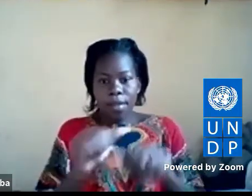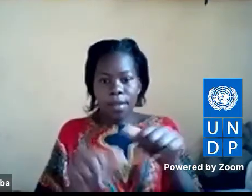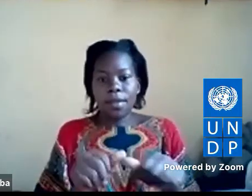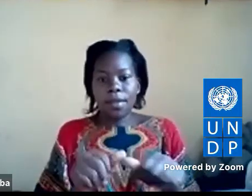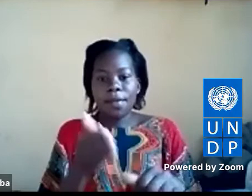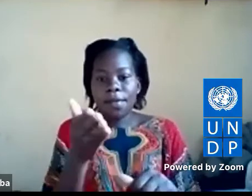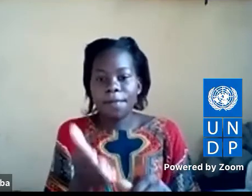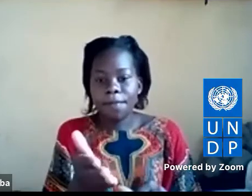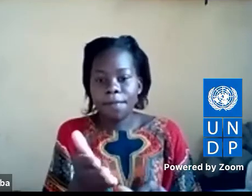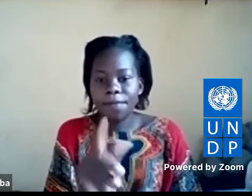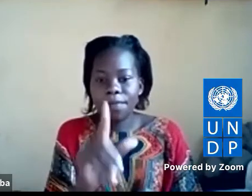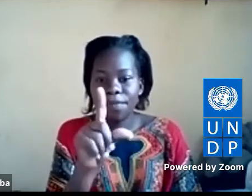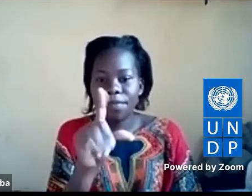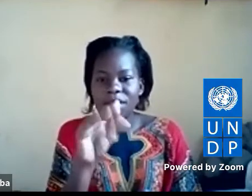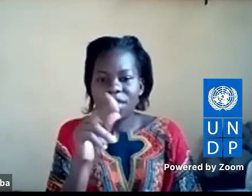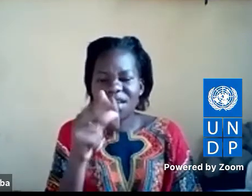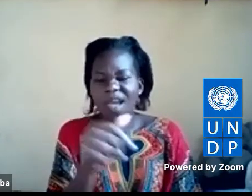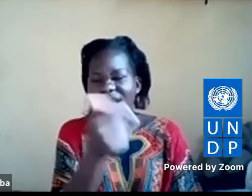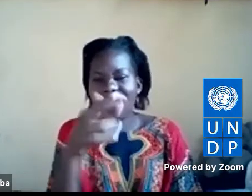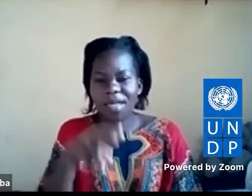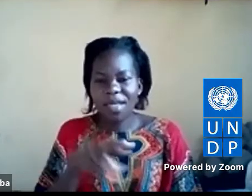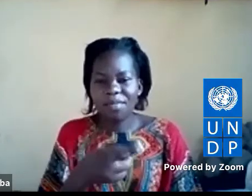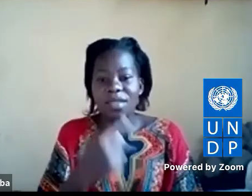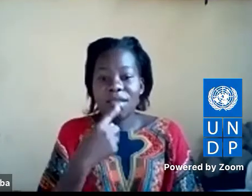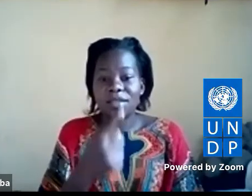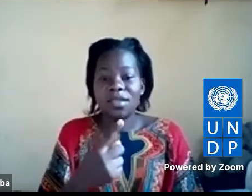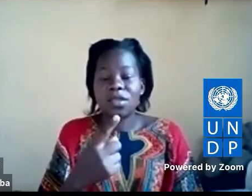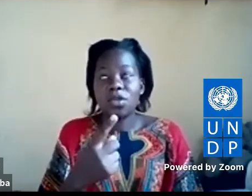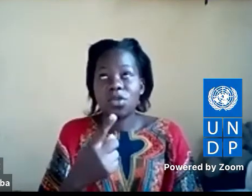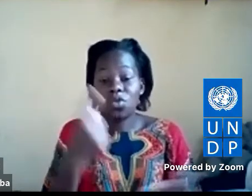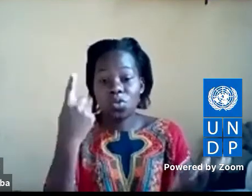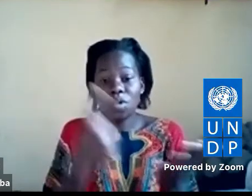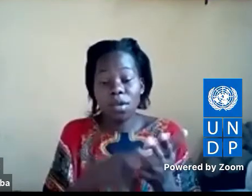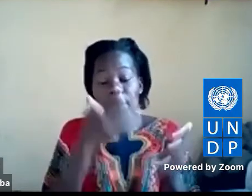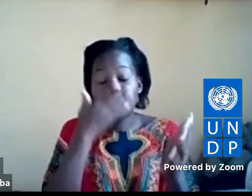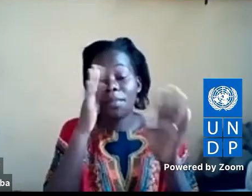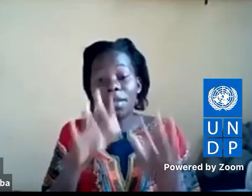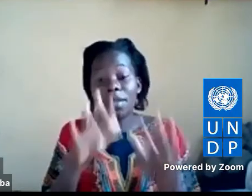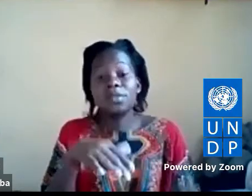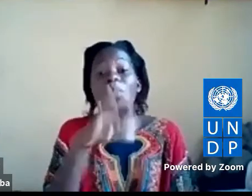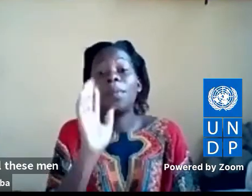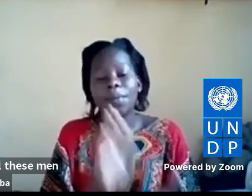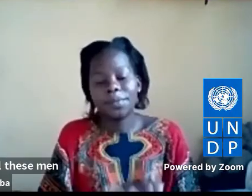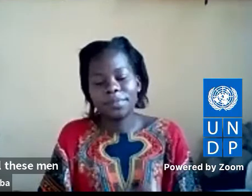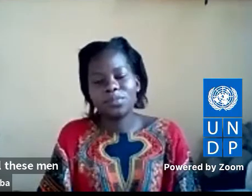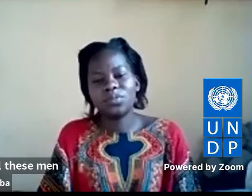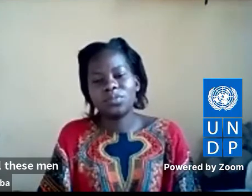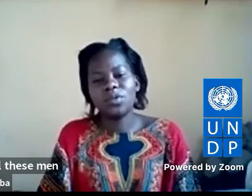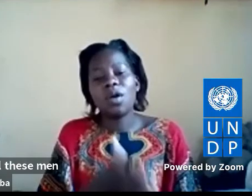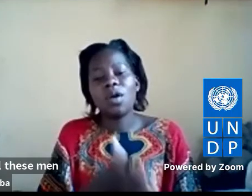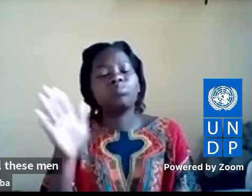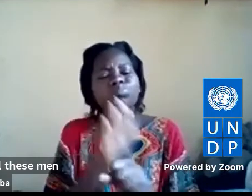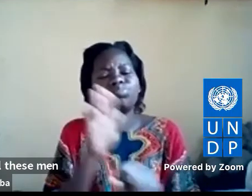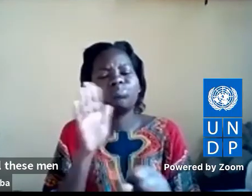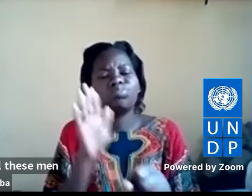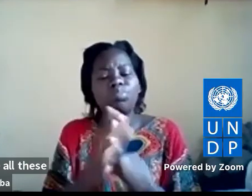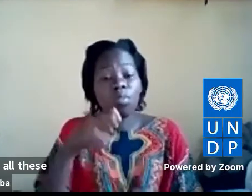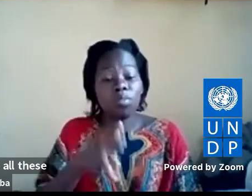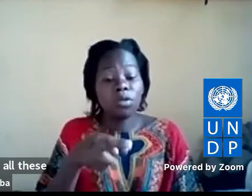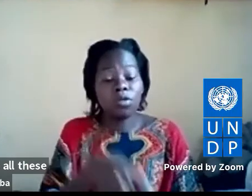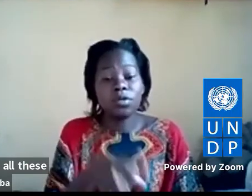like I mentioned, Uganda is so blessed, extremely blessed to have all these minerals here. We have a